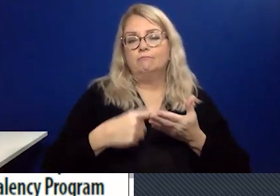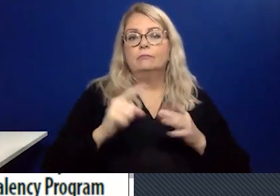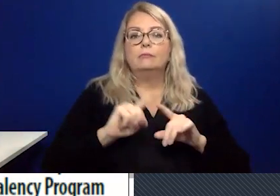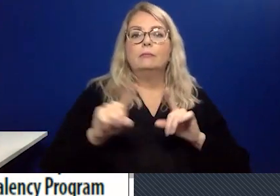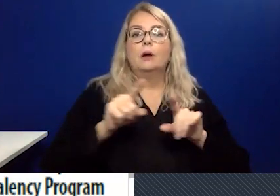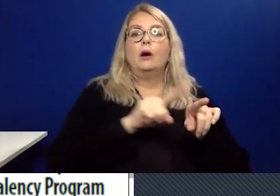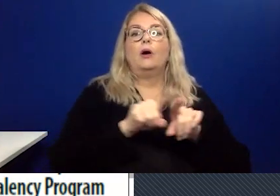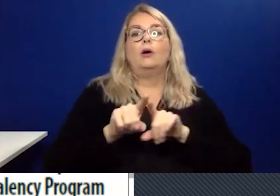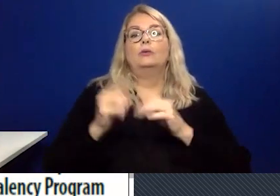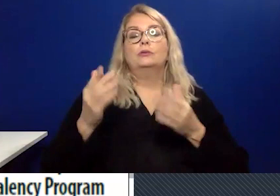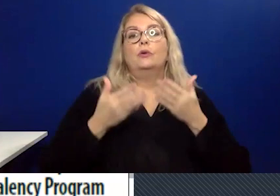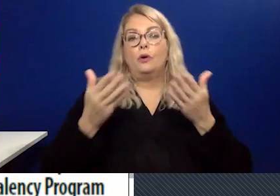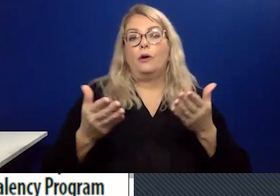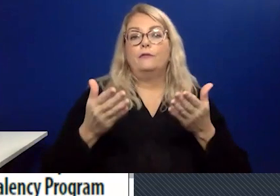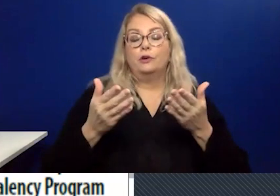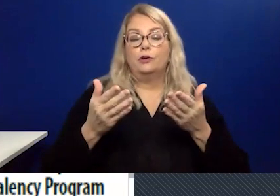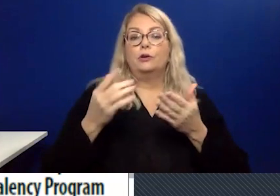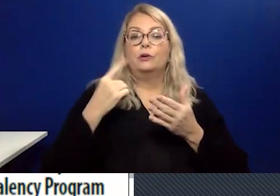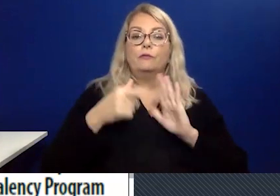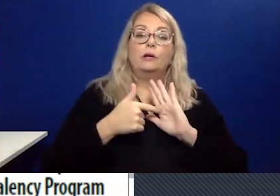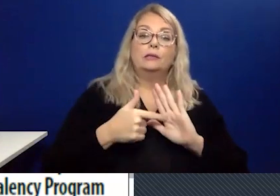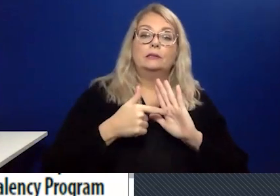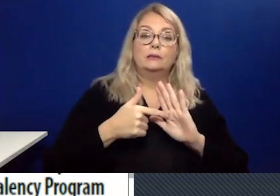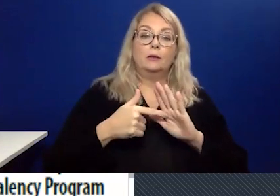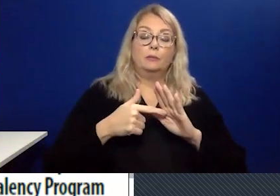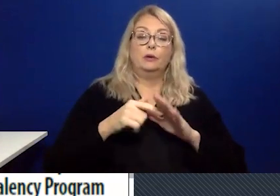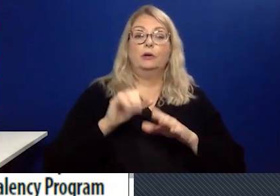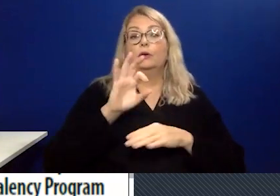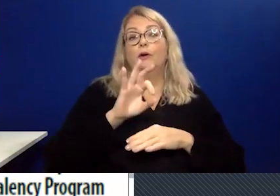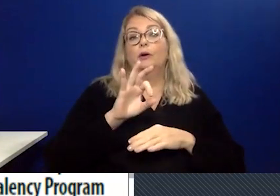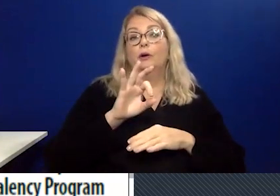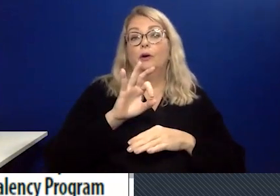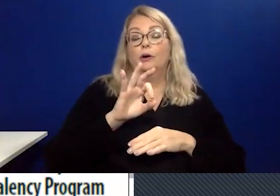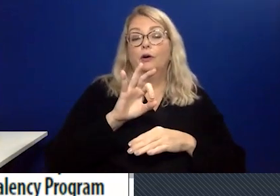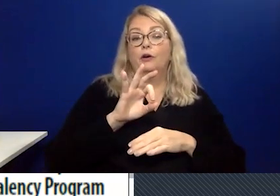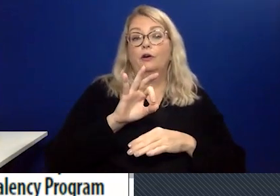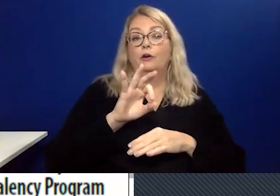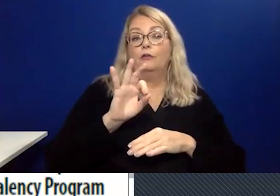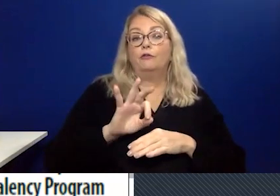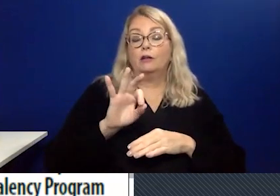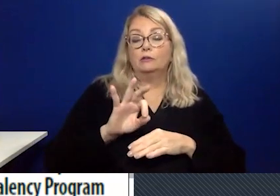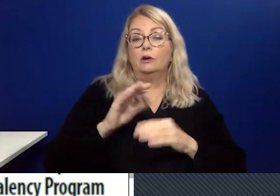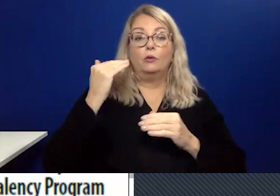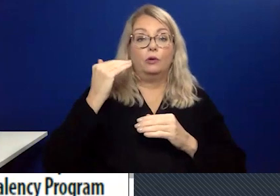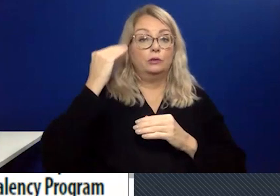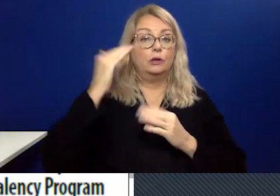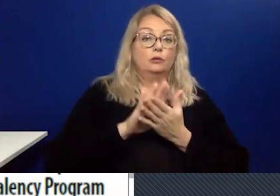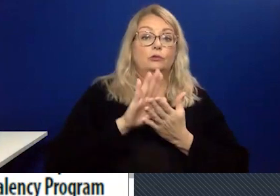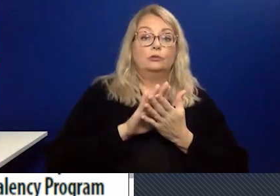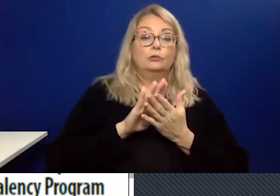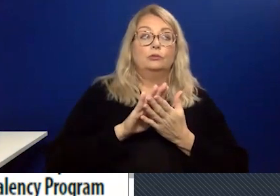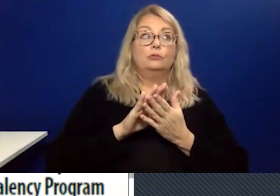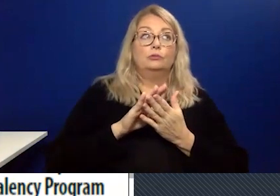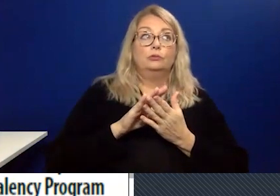also have offered, like, for example, we offered at Fresno Adult School one semester, last